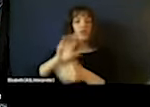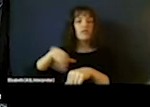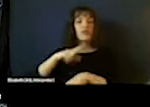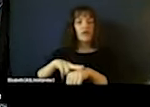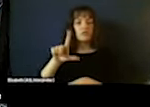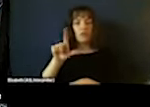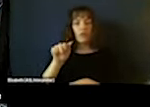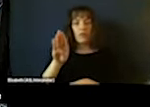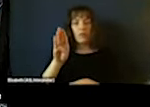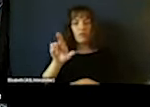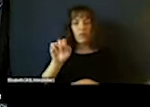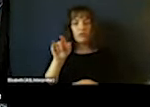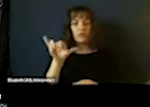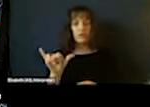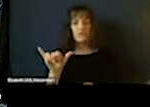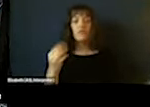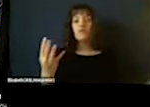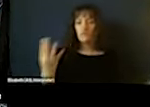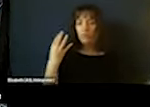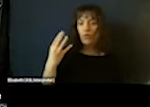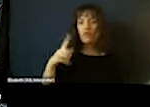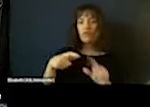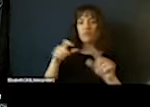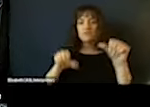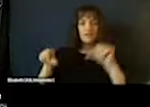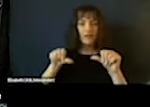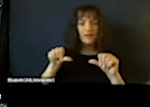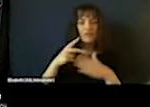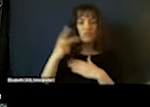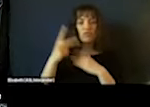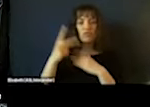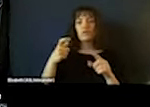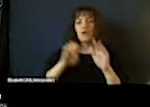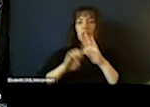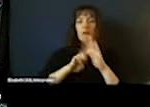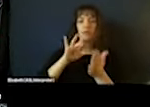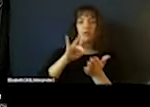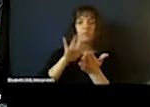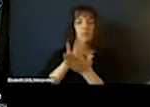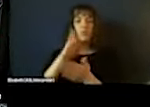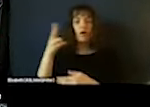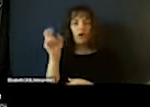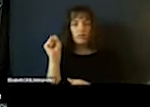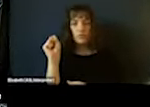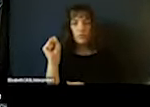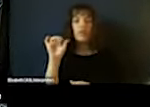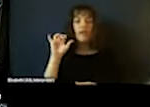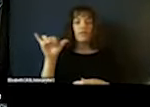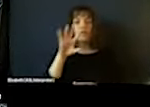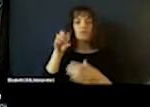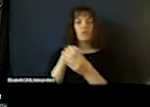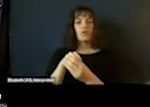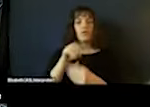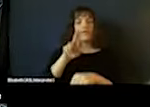science textbook from the primary school, middle school, and high school. And that is included in a national textbook